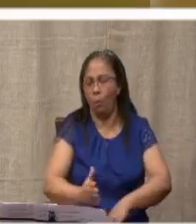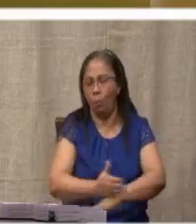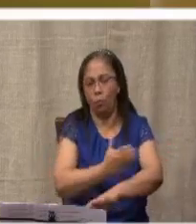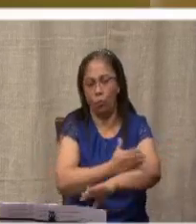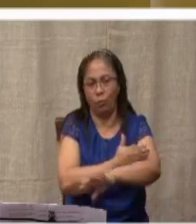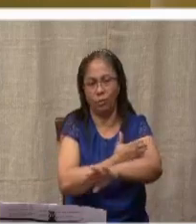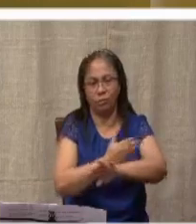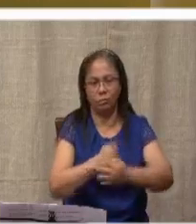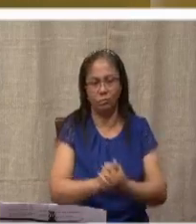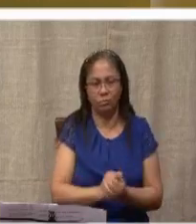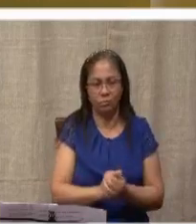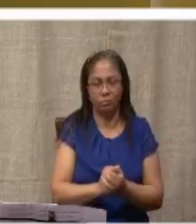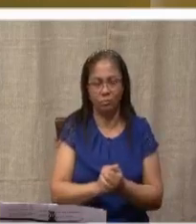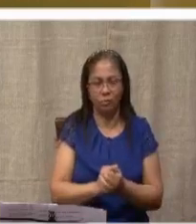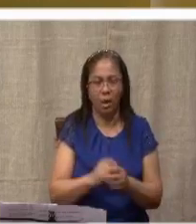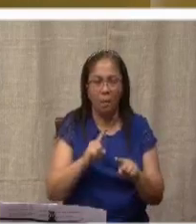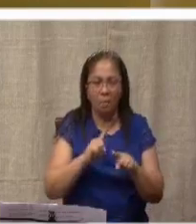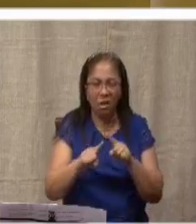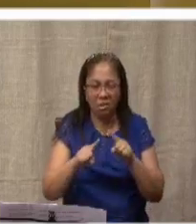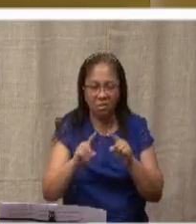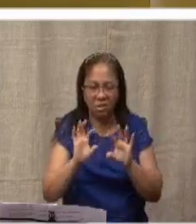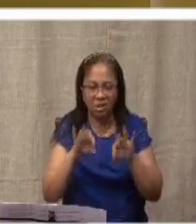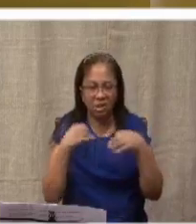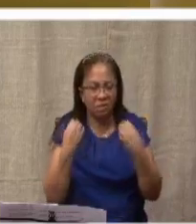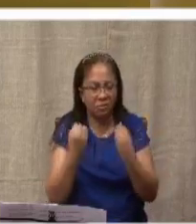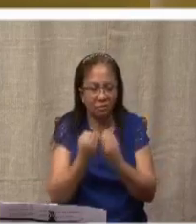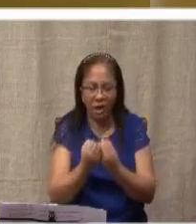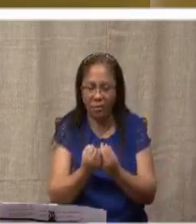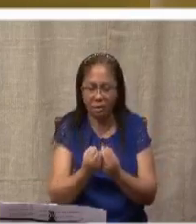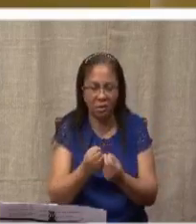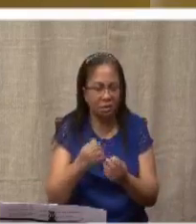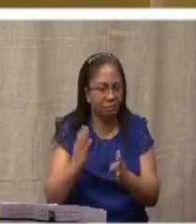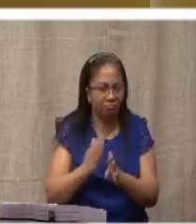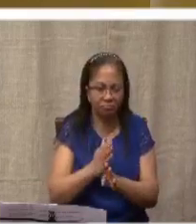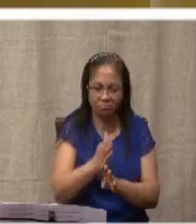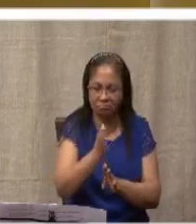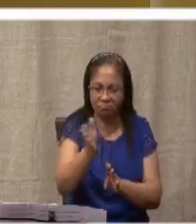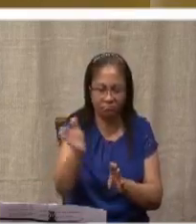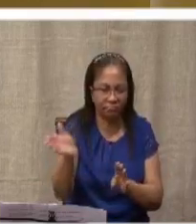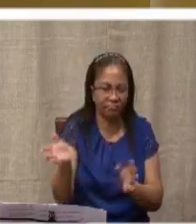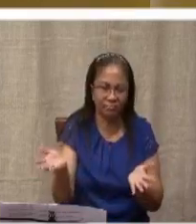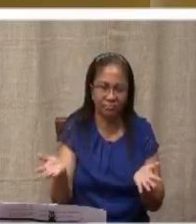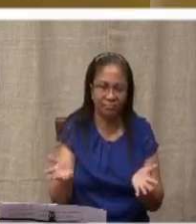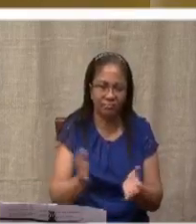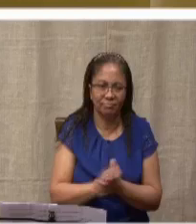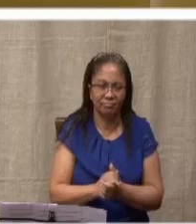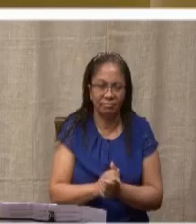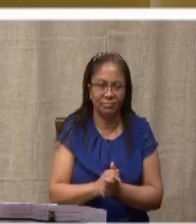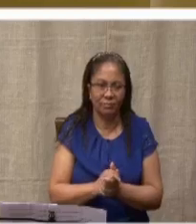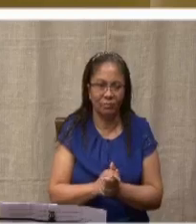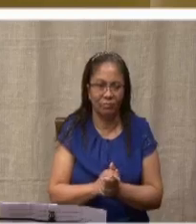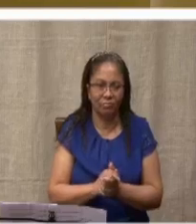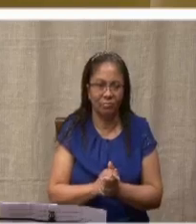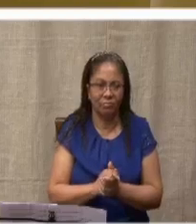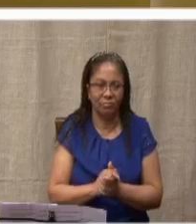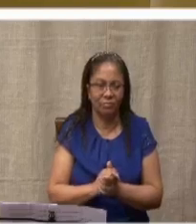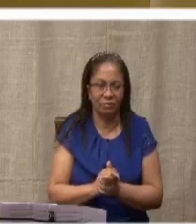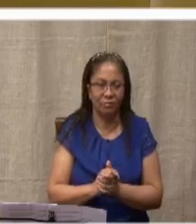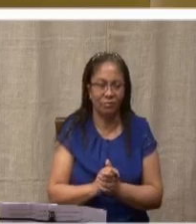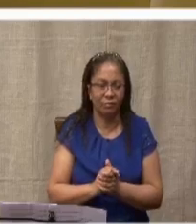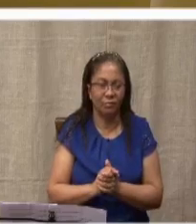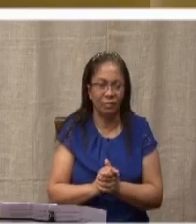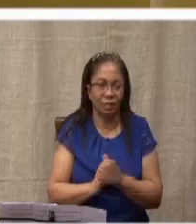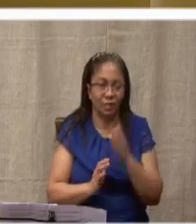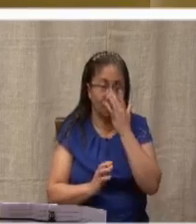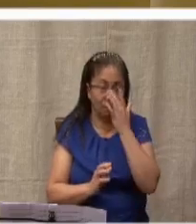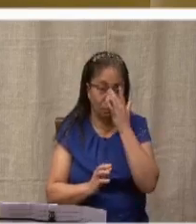the family is becoming everything else but what it is and as we we hear the text it is only